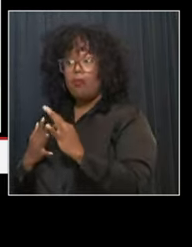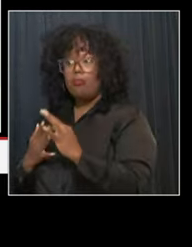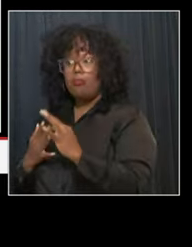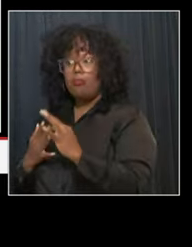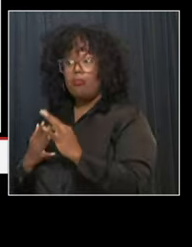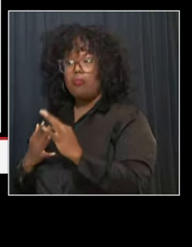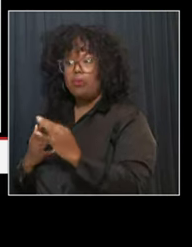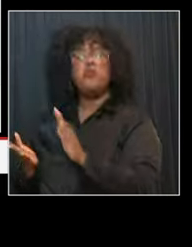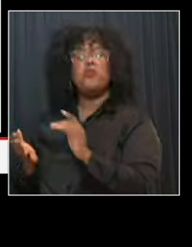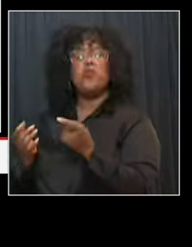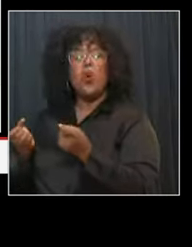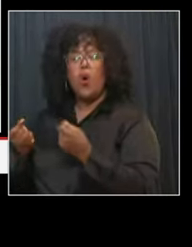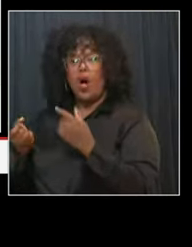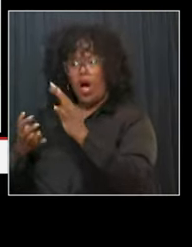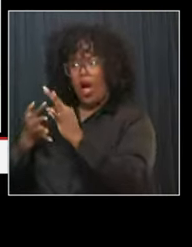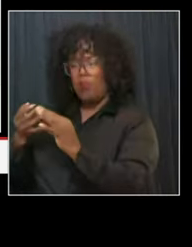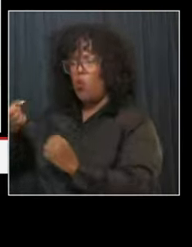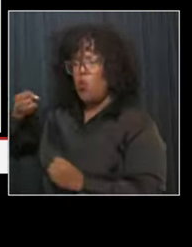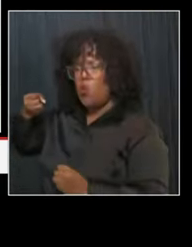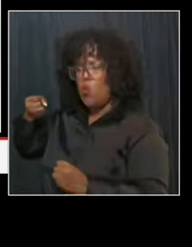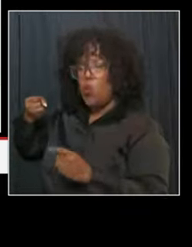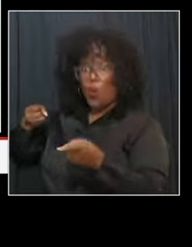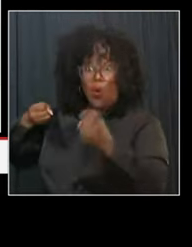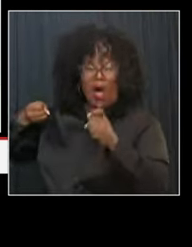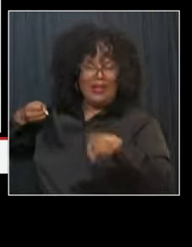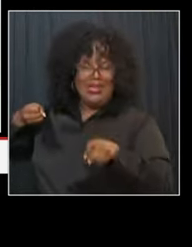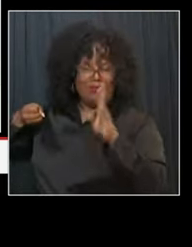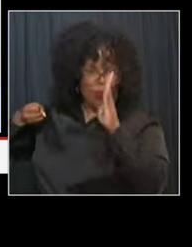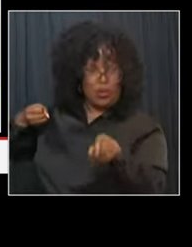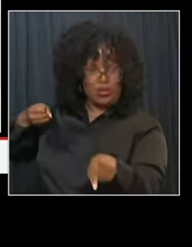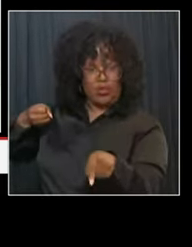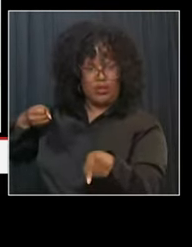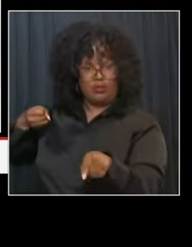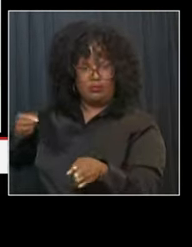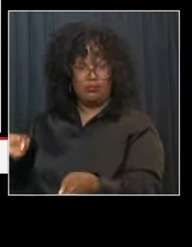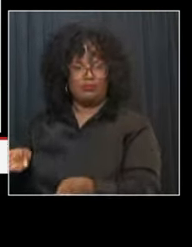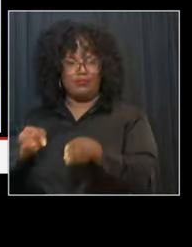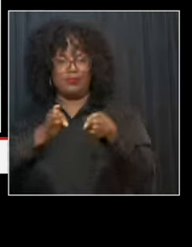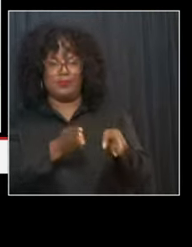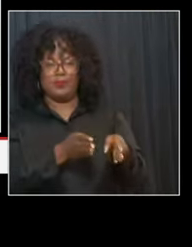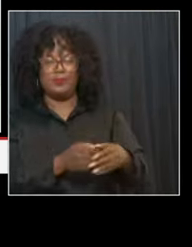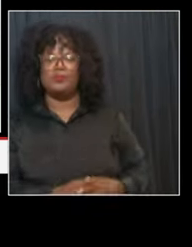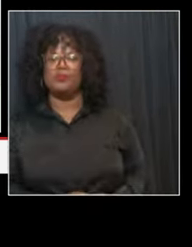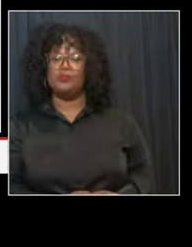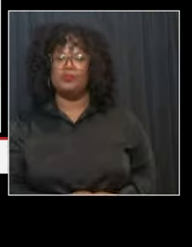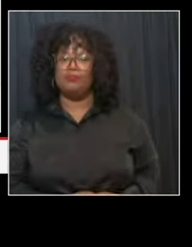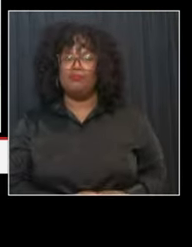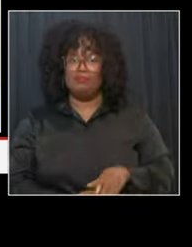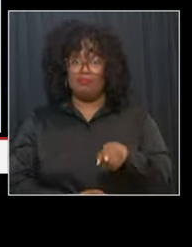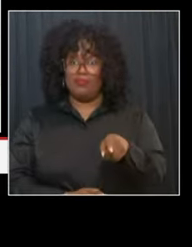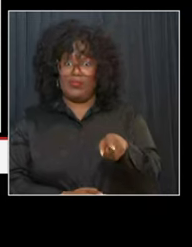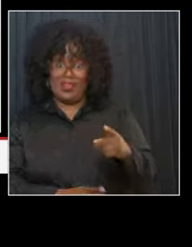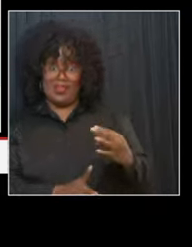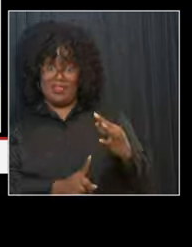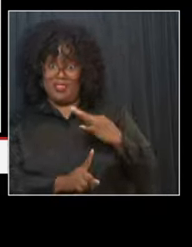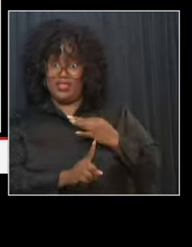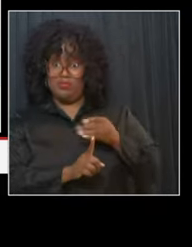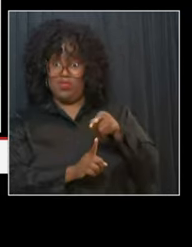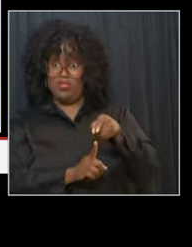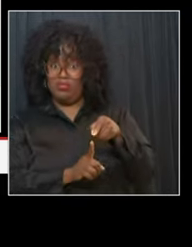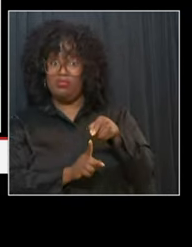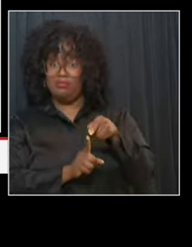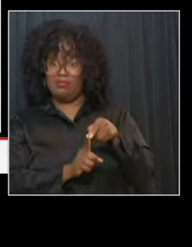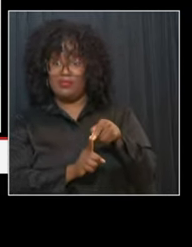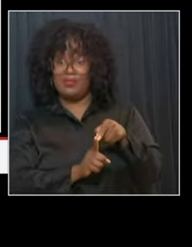optional, and then we targeted those beneficiaries who are at the high end of the eligibility threshold. But the